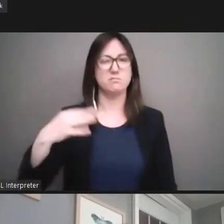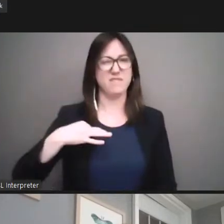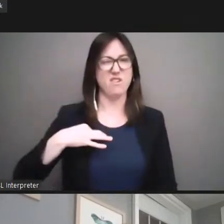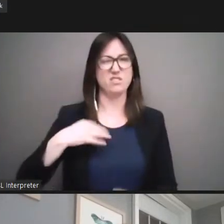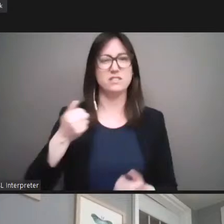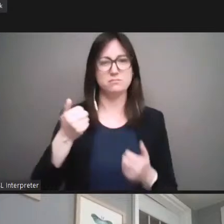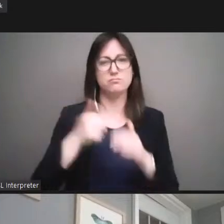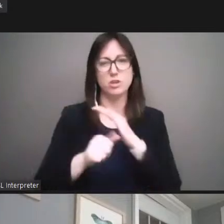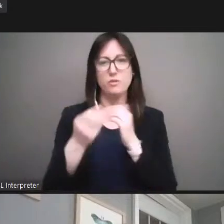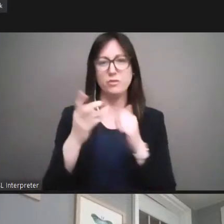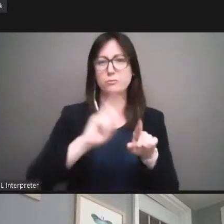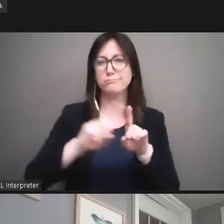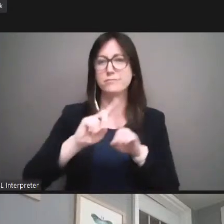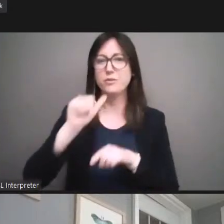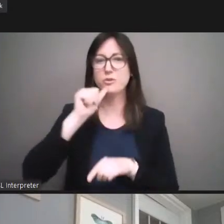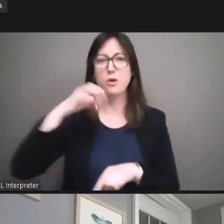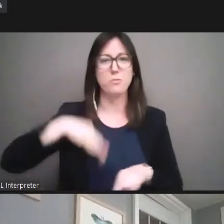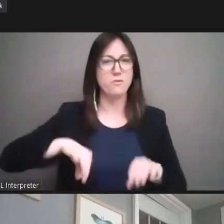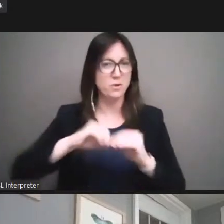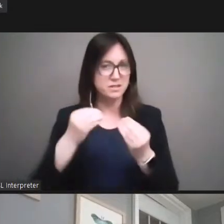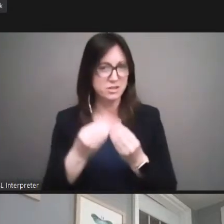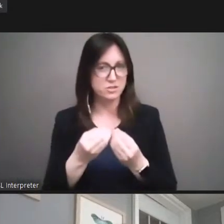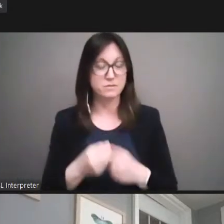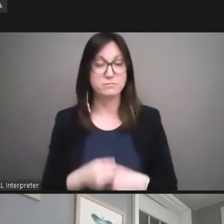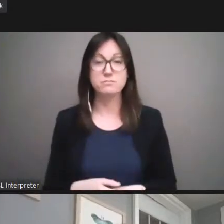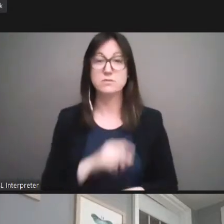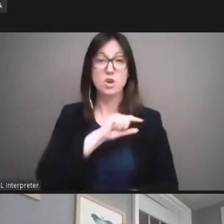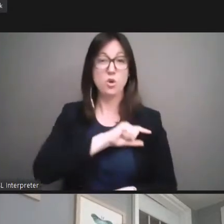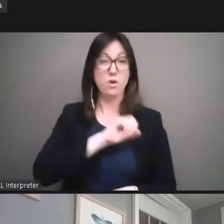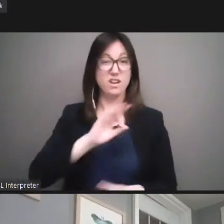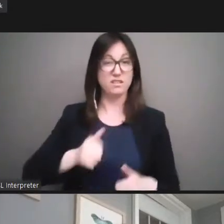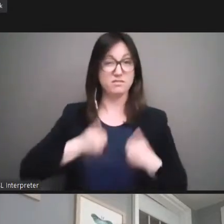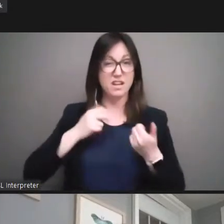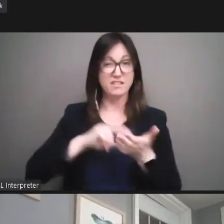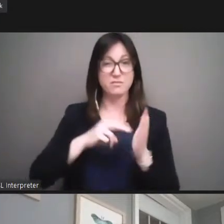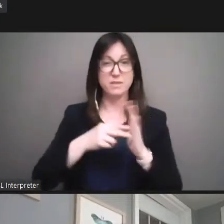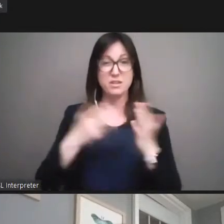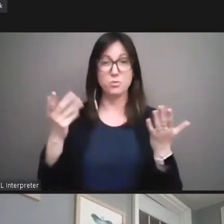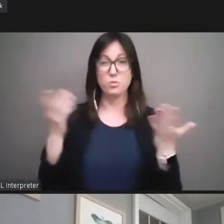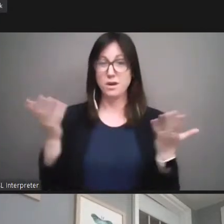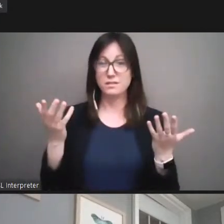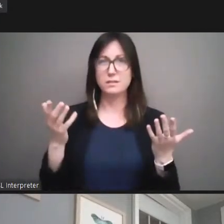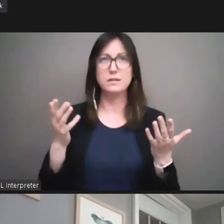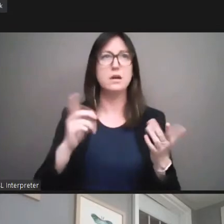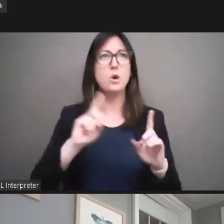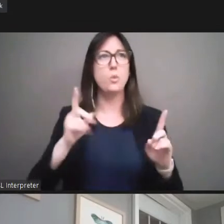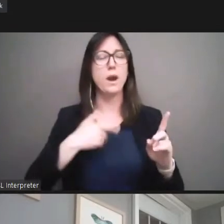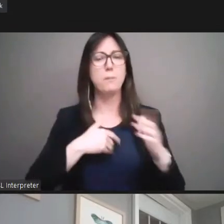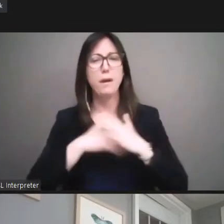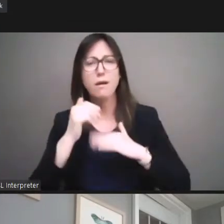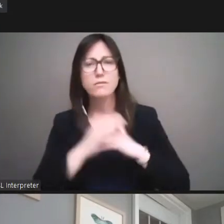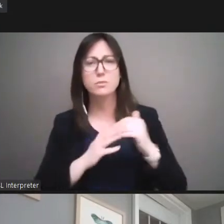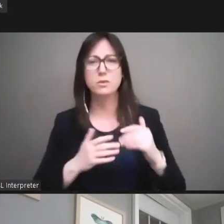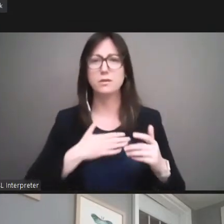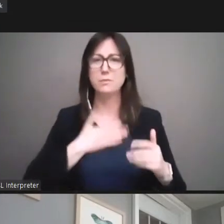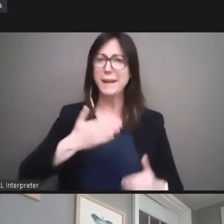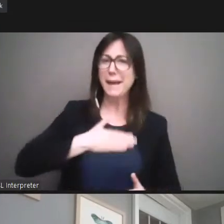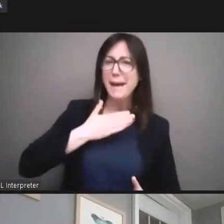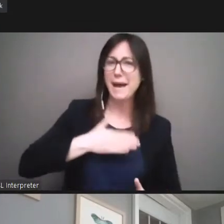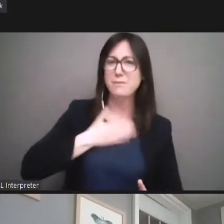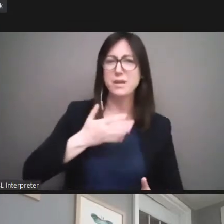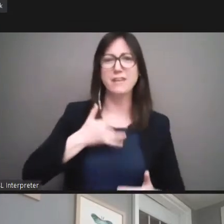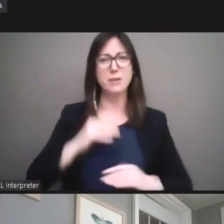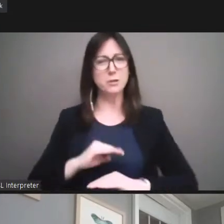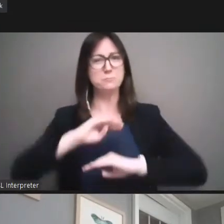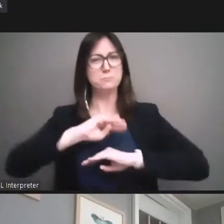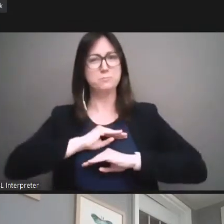nonprofits. So to me, quality of life means kind of a level of happiness and comfort and fulfillment we have in our lives. And I agree with what